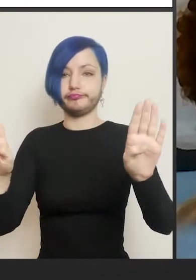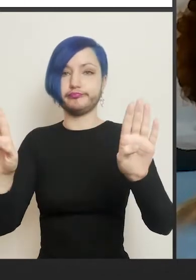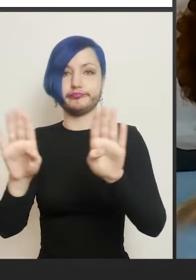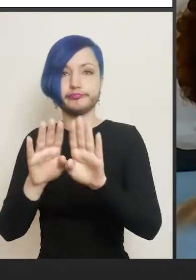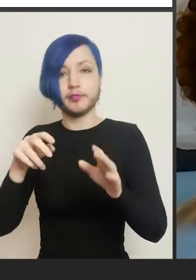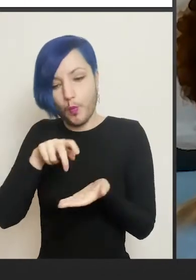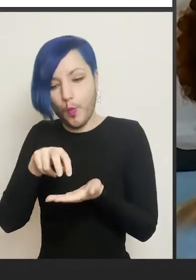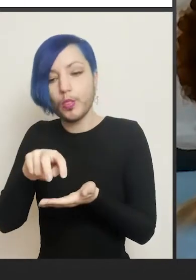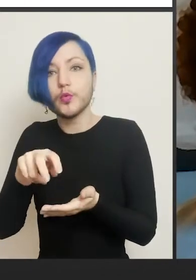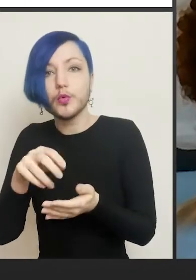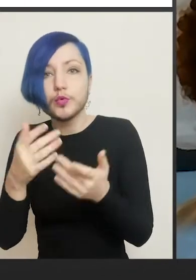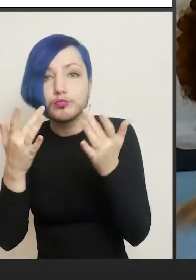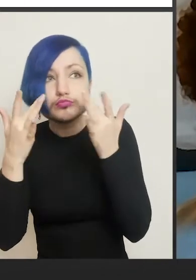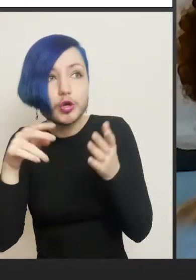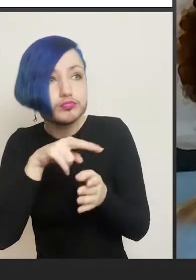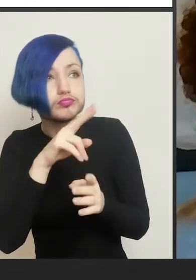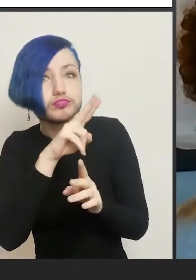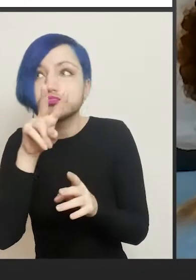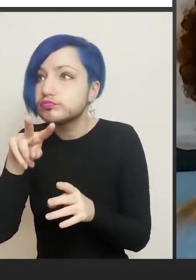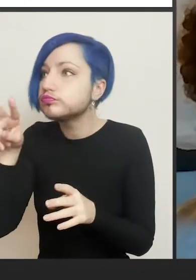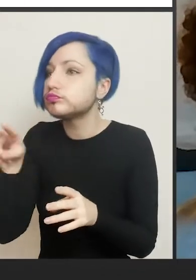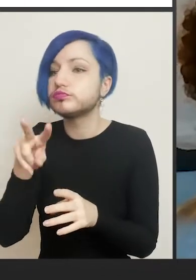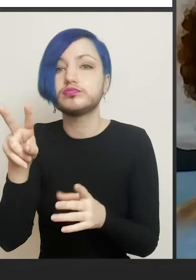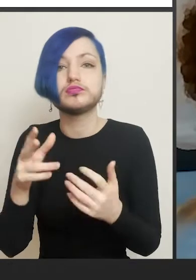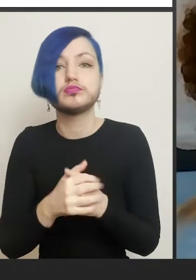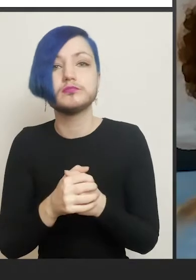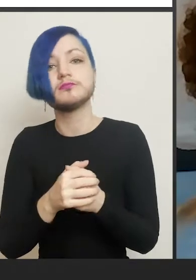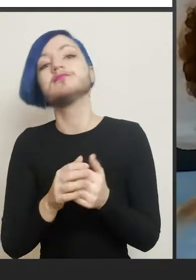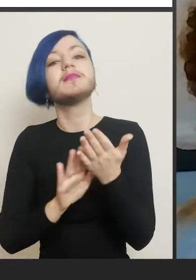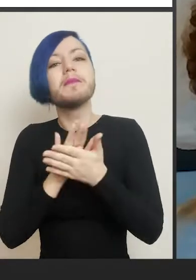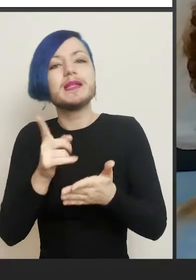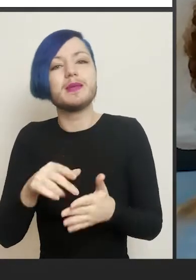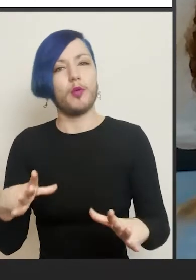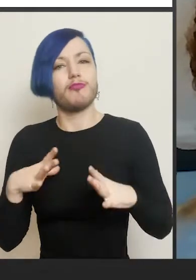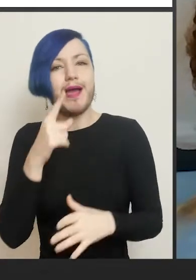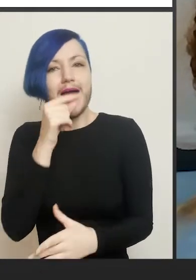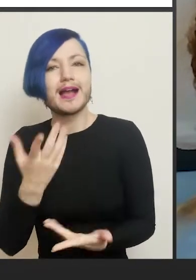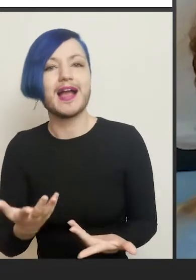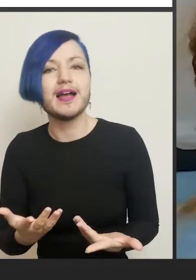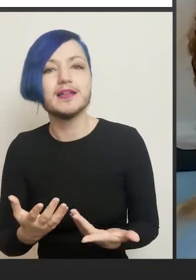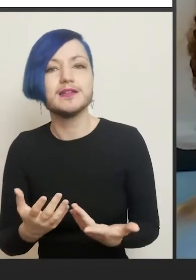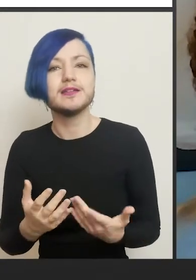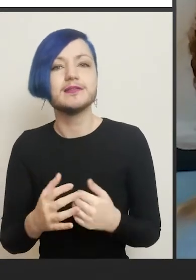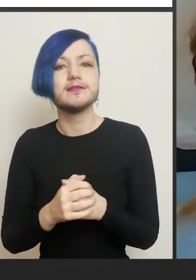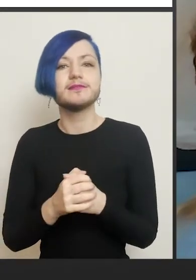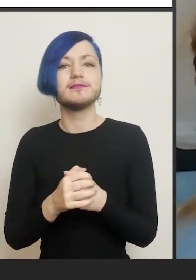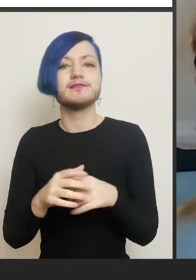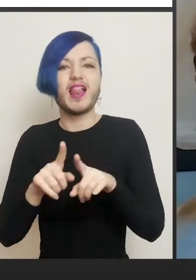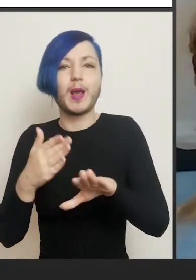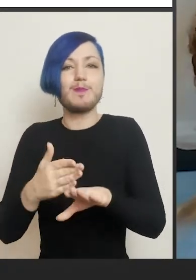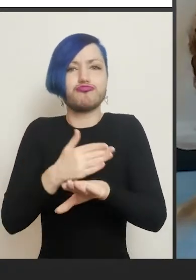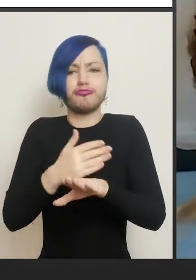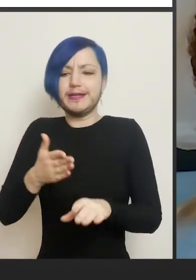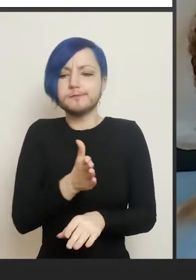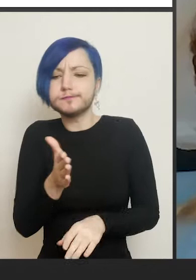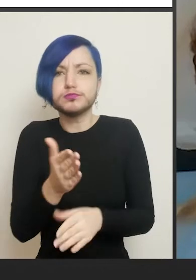them open, walk through, show the spaces as a kind of, to set the scene, to kind of, as a sort of a